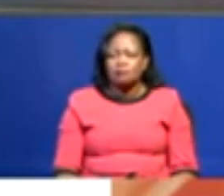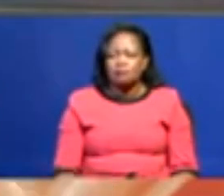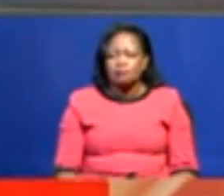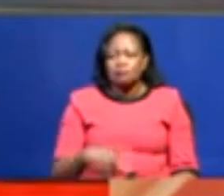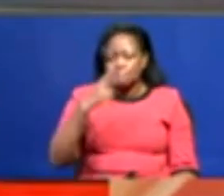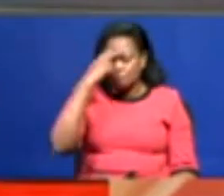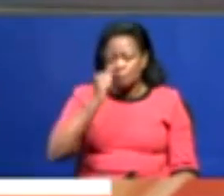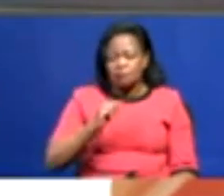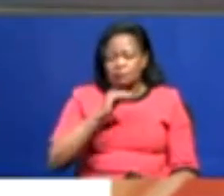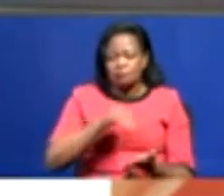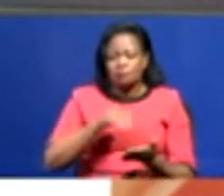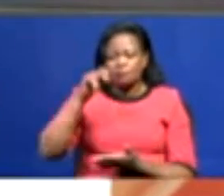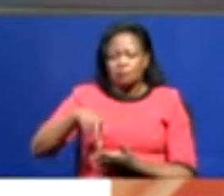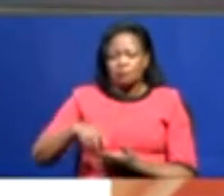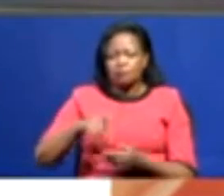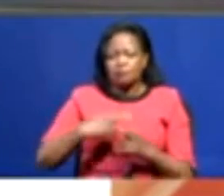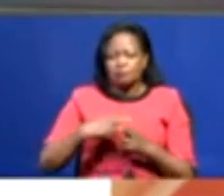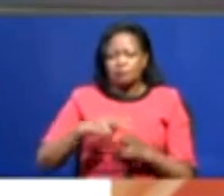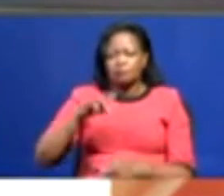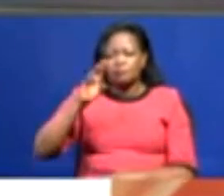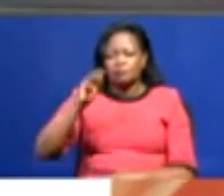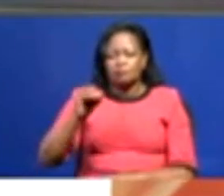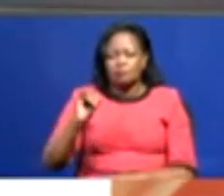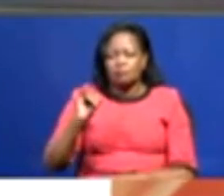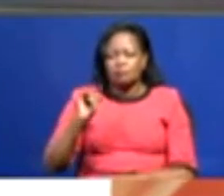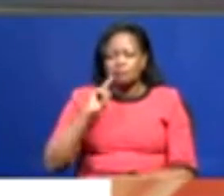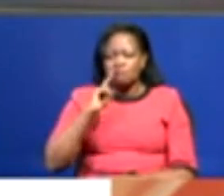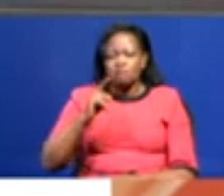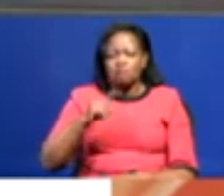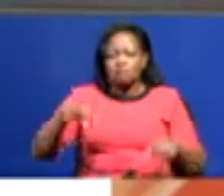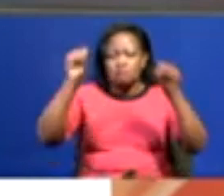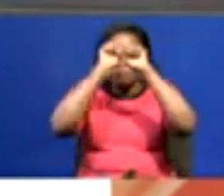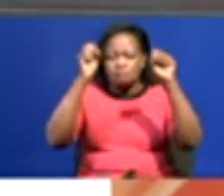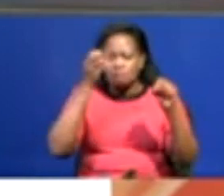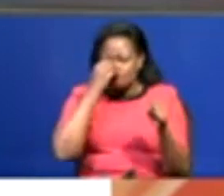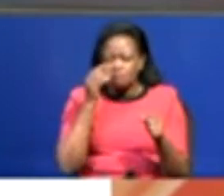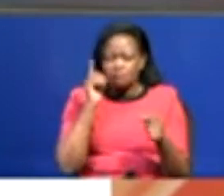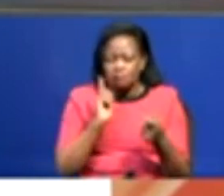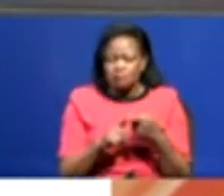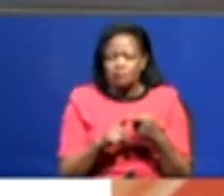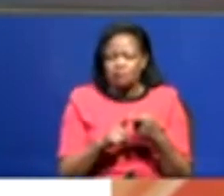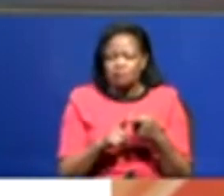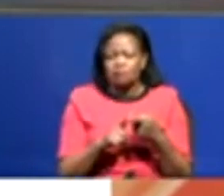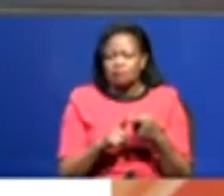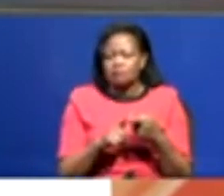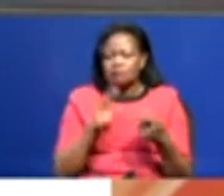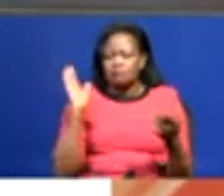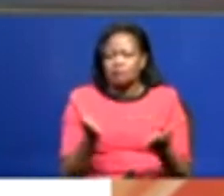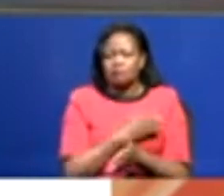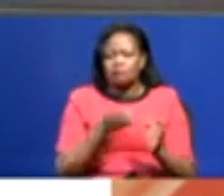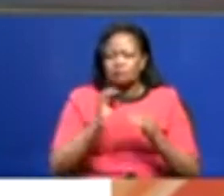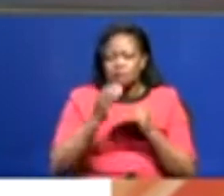Kajiado Central Member of Parliament Elijah Memusi has called on President William Ruto to intensify the fight against corruption by taking